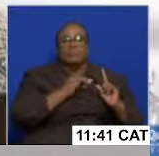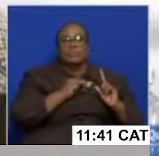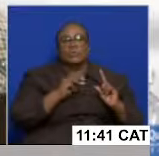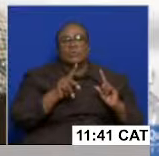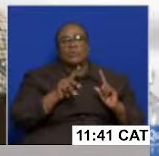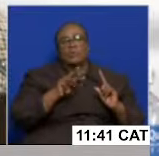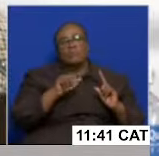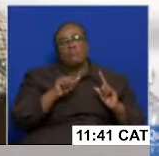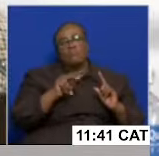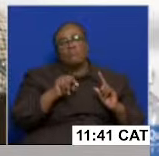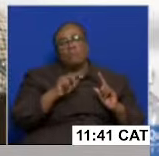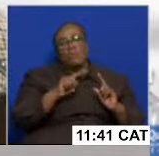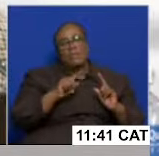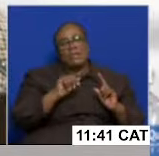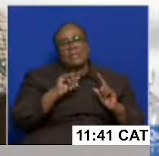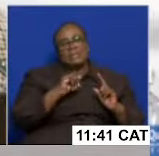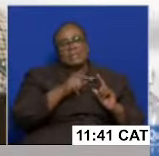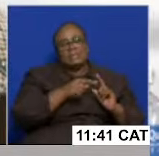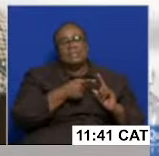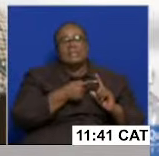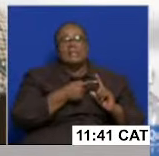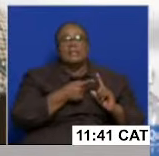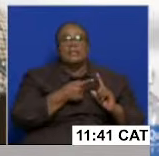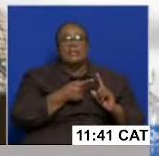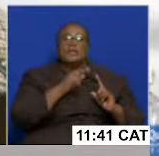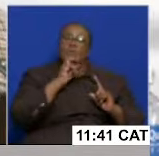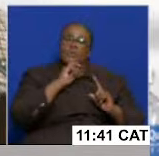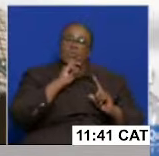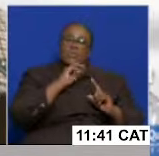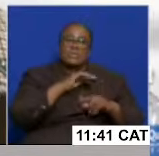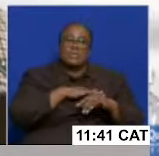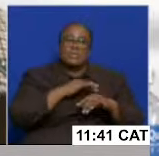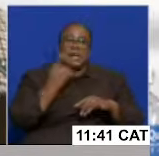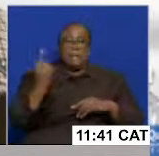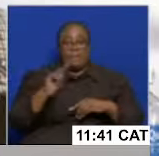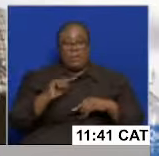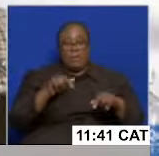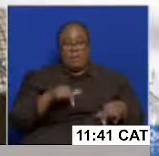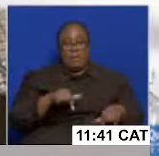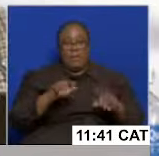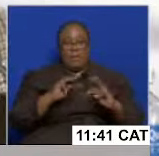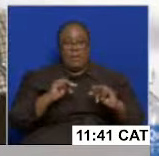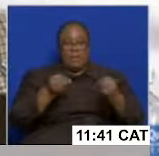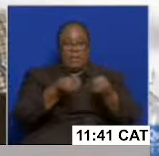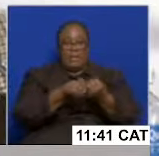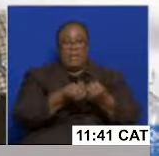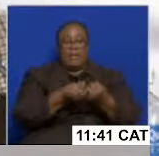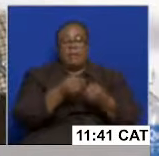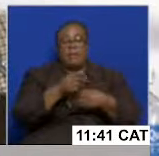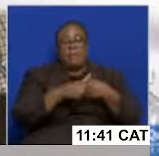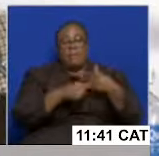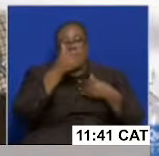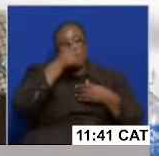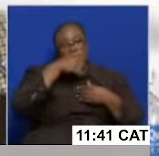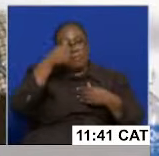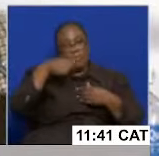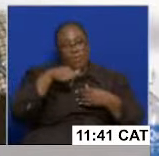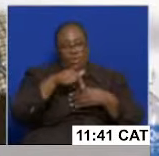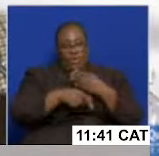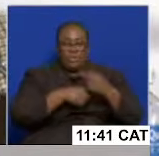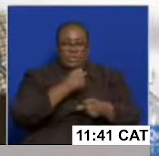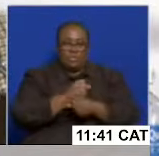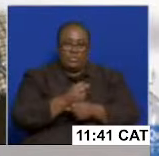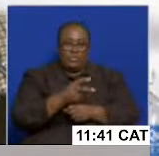relied on it when he appeared before the commission in April of this year. Just to place on